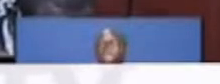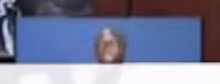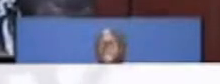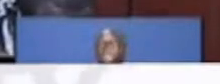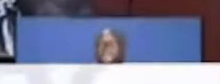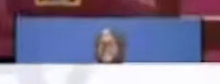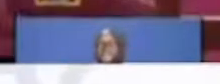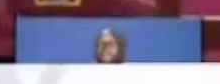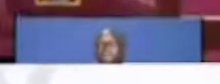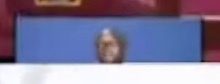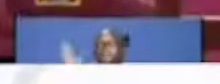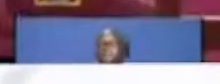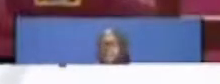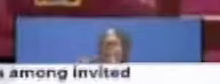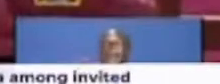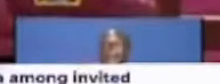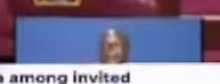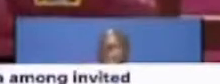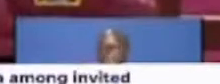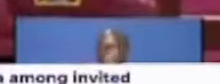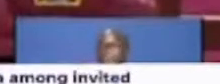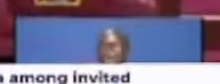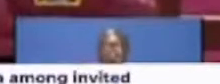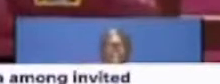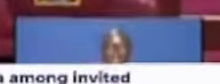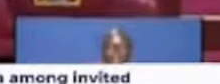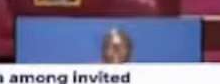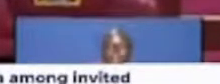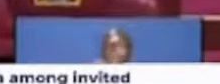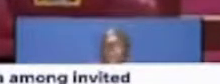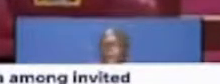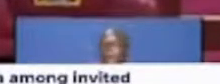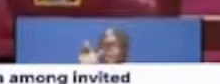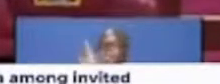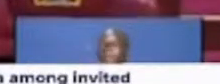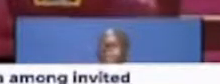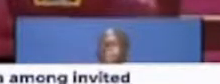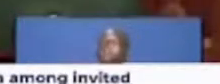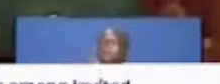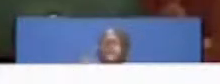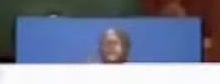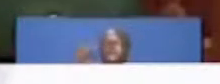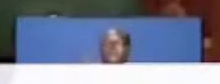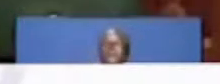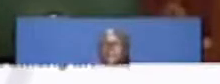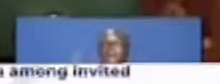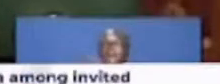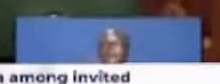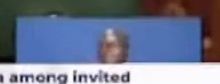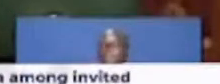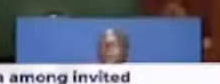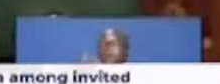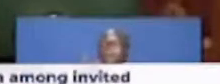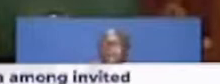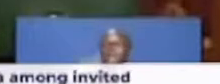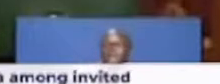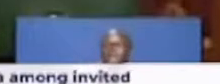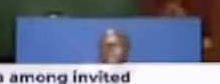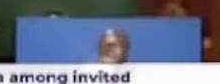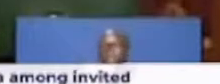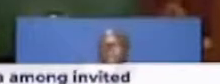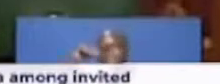and most reliable, accessible, and affordable medical insurance cover. Over the last 8 years of my